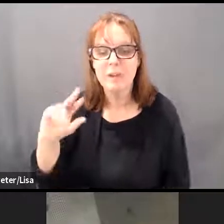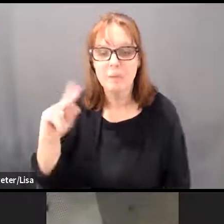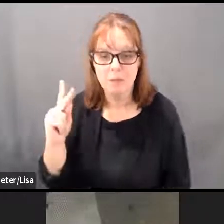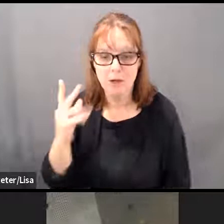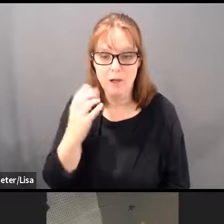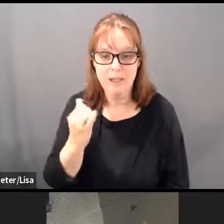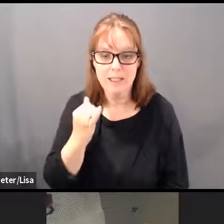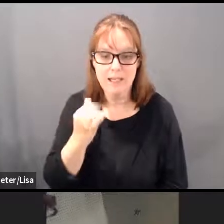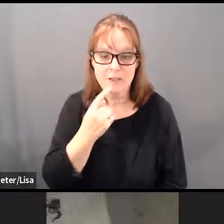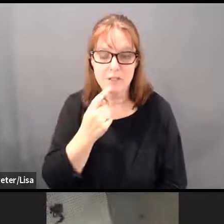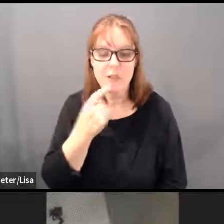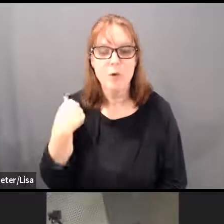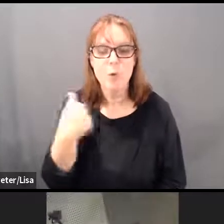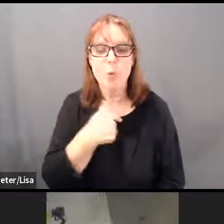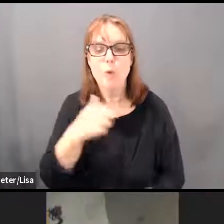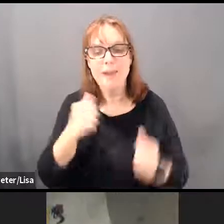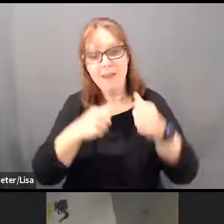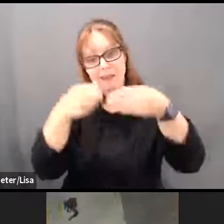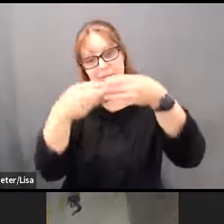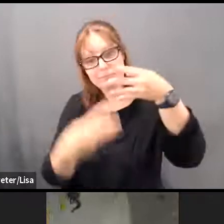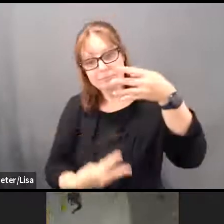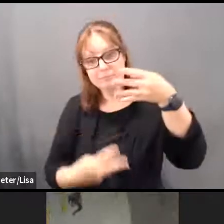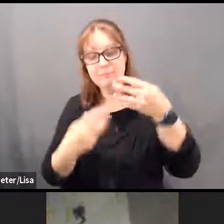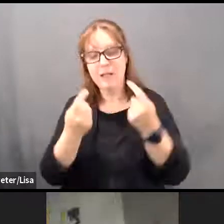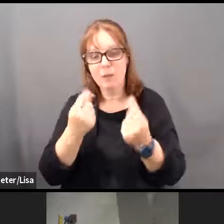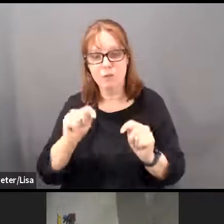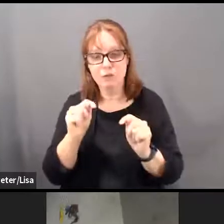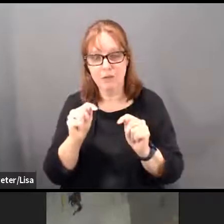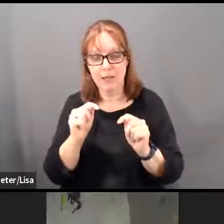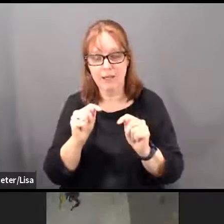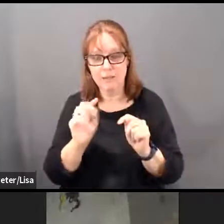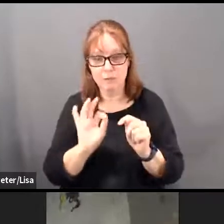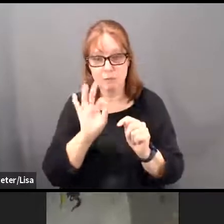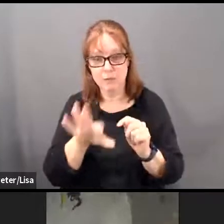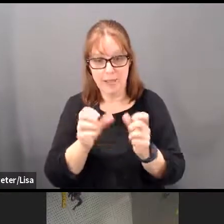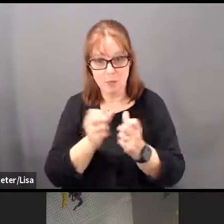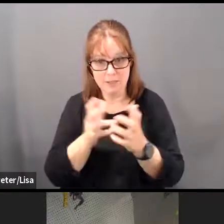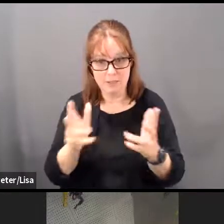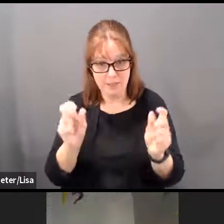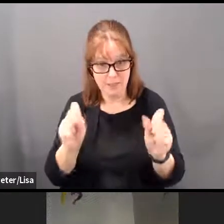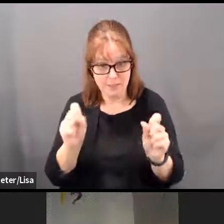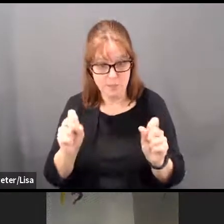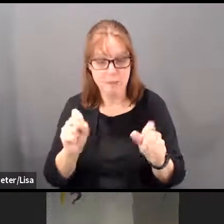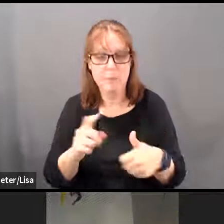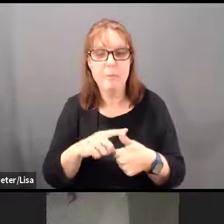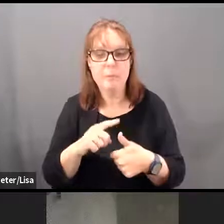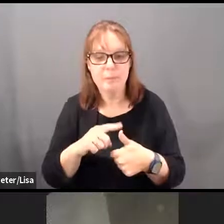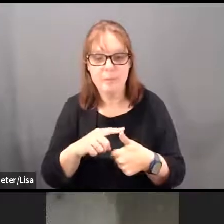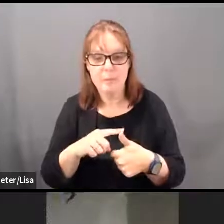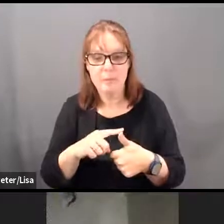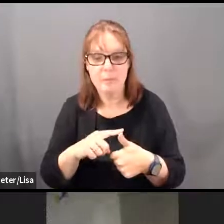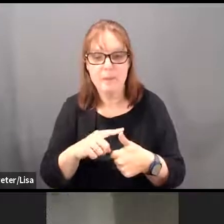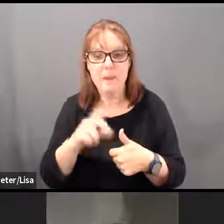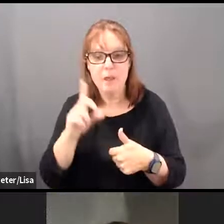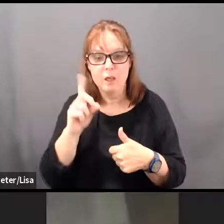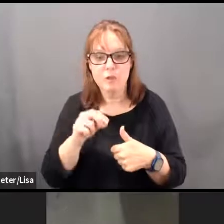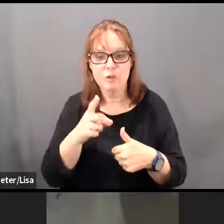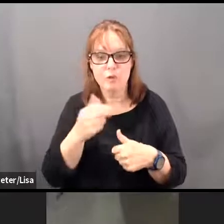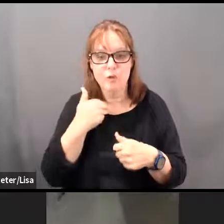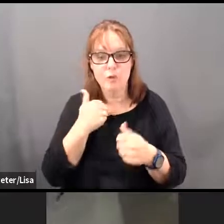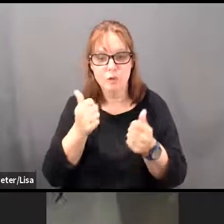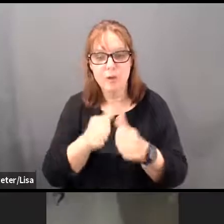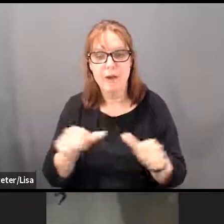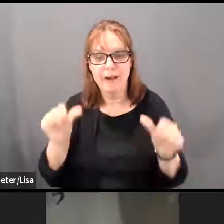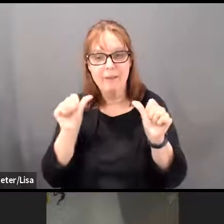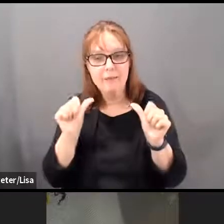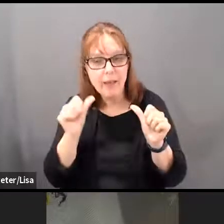other audience questions, and I'll try to get to as many as we can. One question is, do you have any idea when the vaccine will